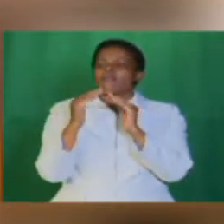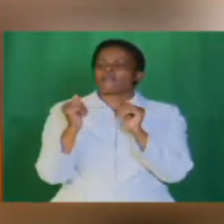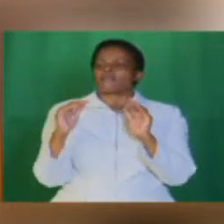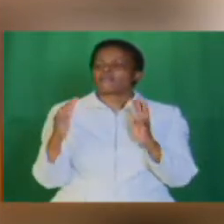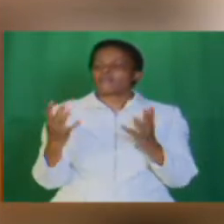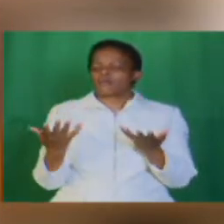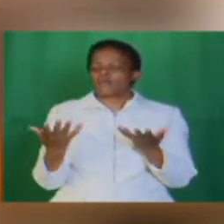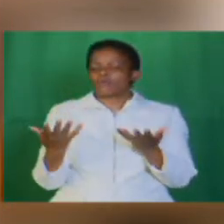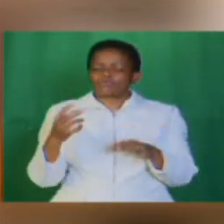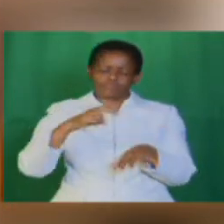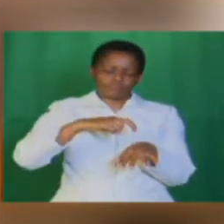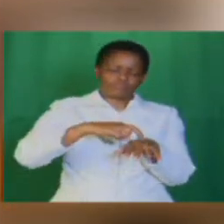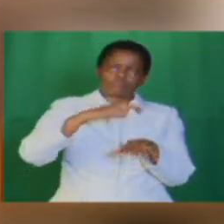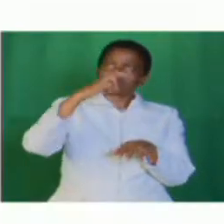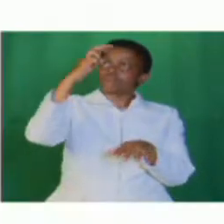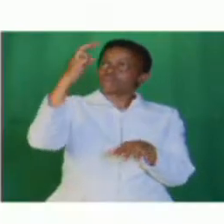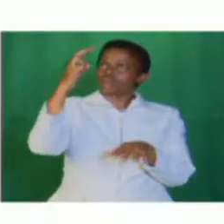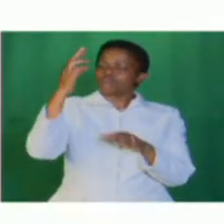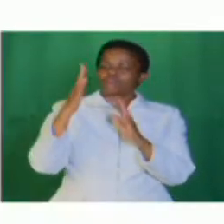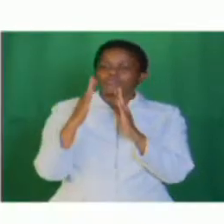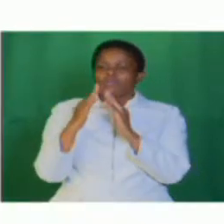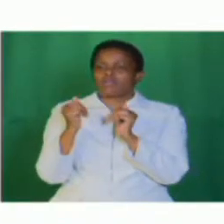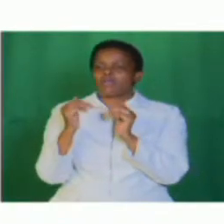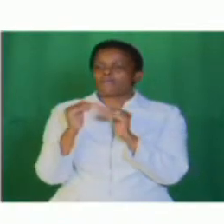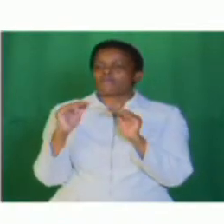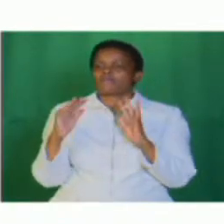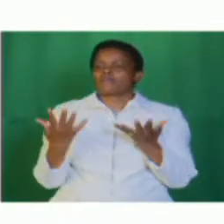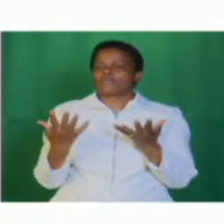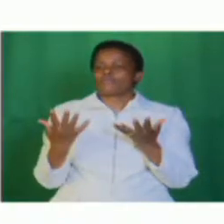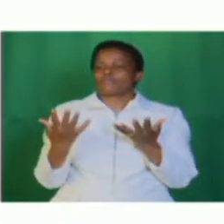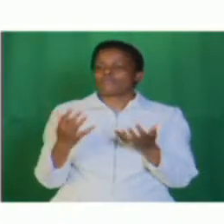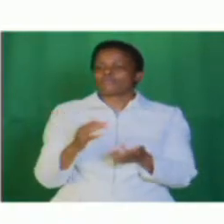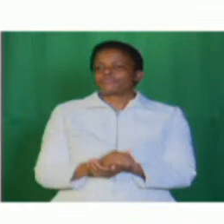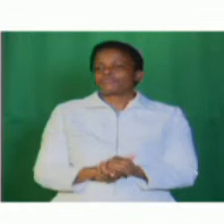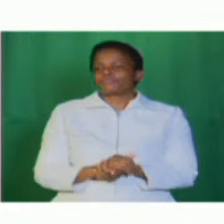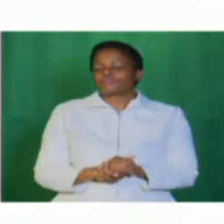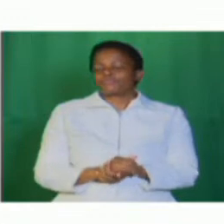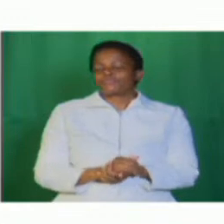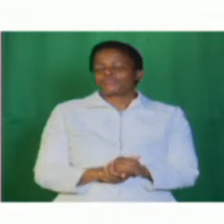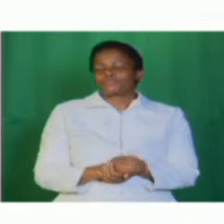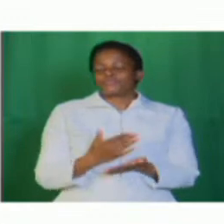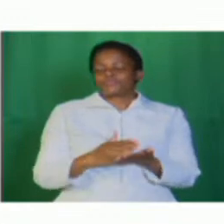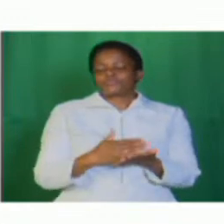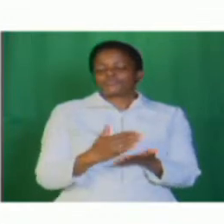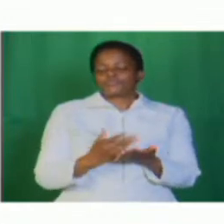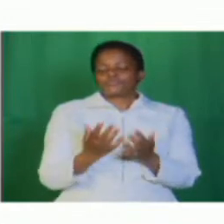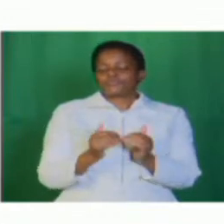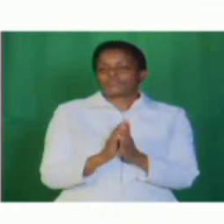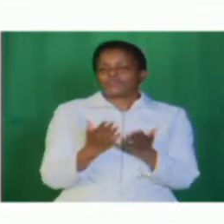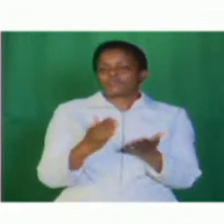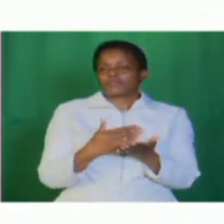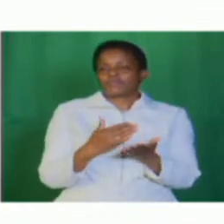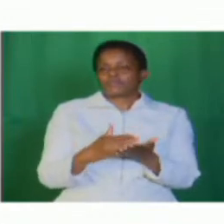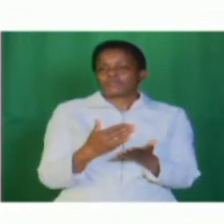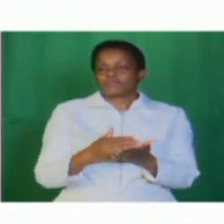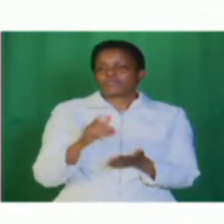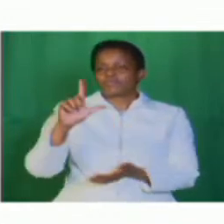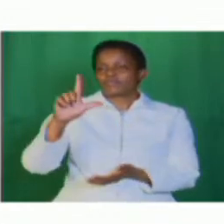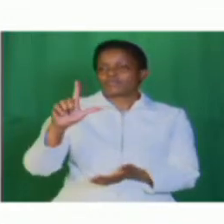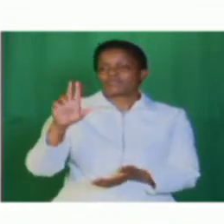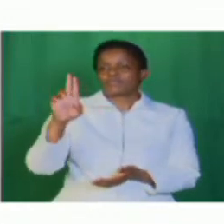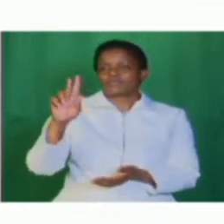The ascension of Jesus Christ. This is found in the book of Luke also, chapter 24 as